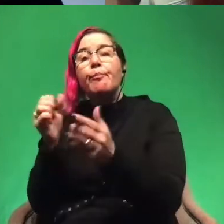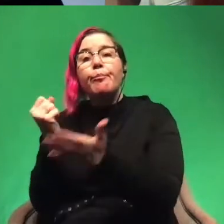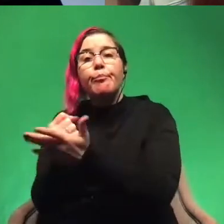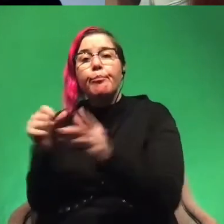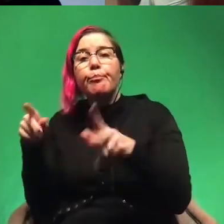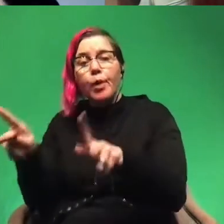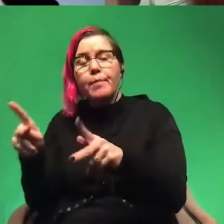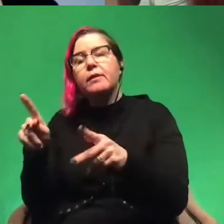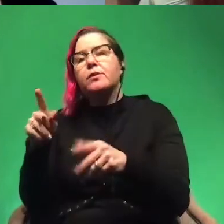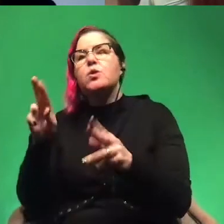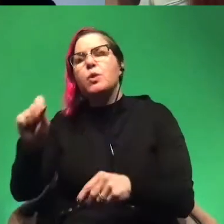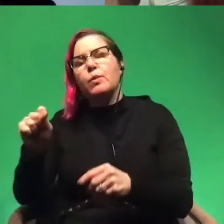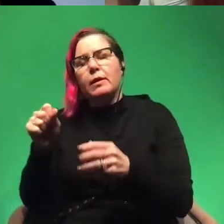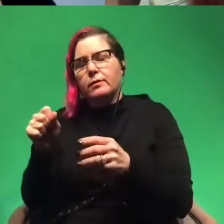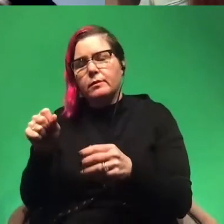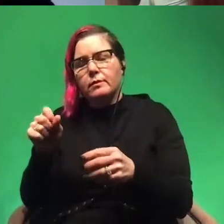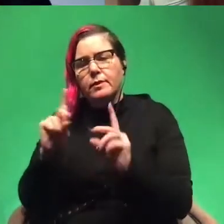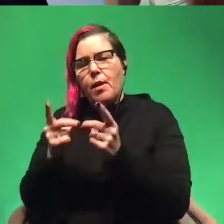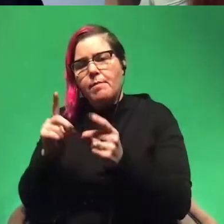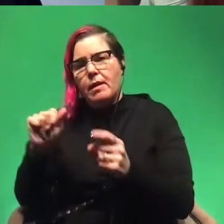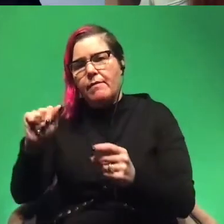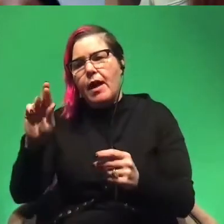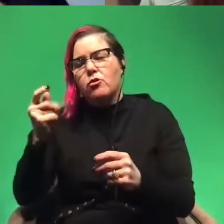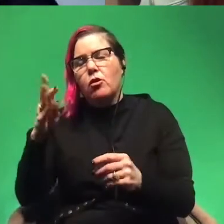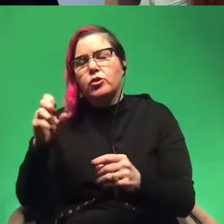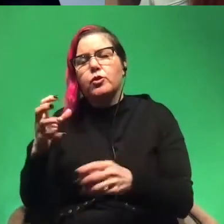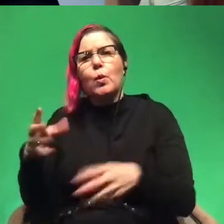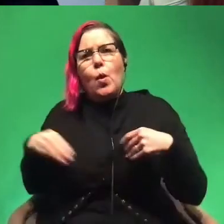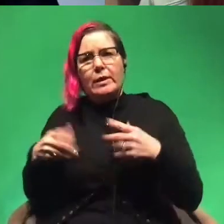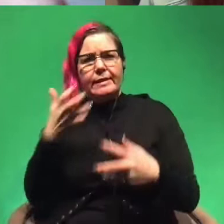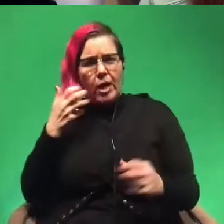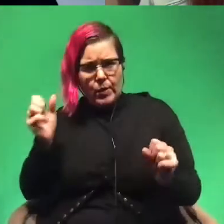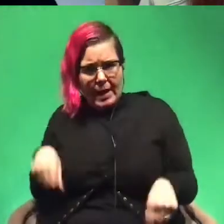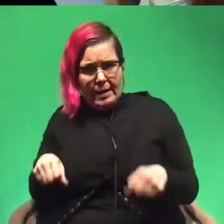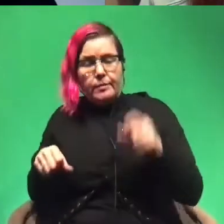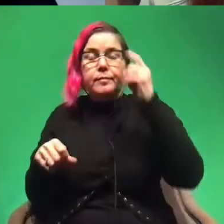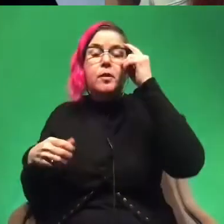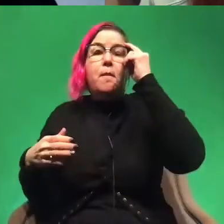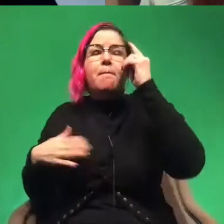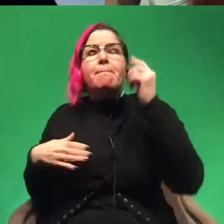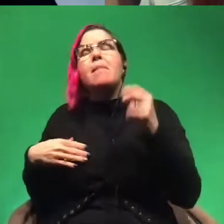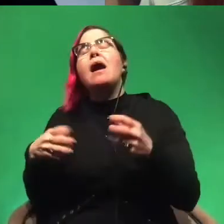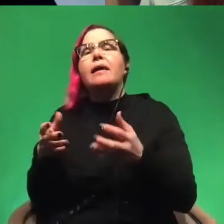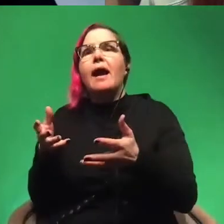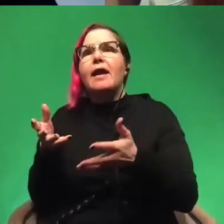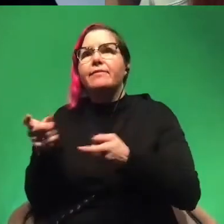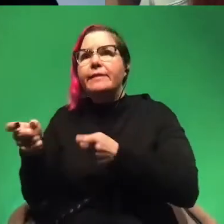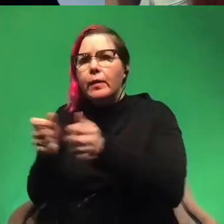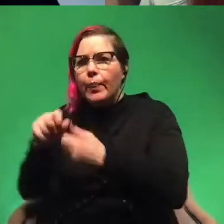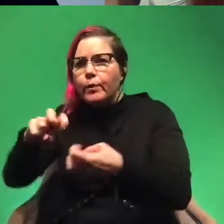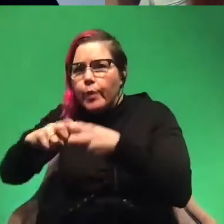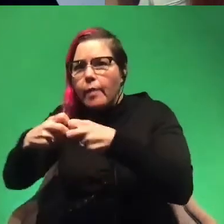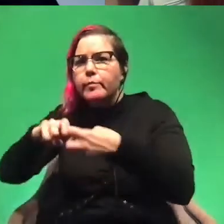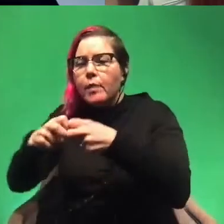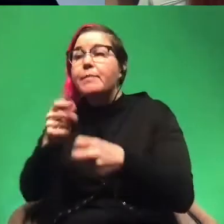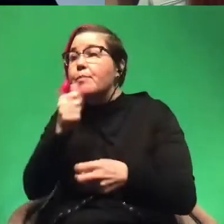of Agriculture to own a tiger. And so the sanctuary that I worked at was essentially dealing with a lot of these problems where we saw